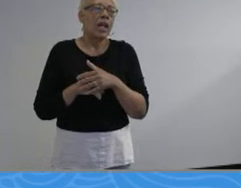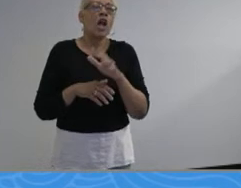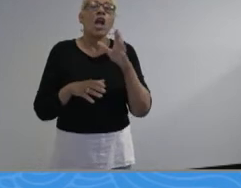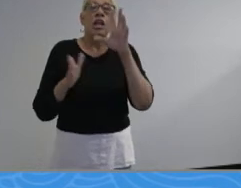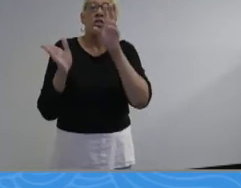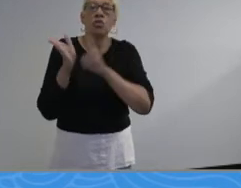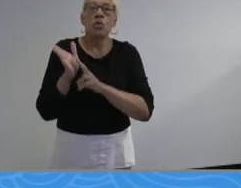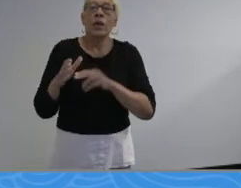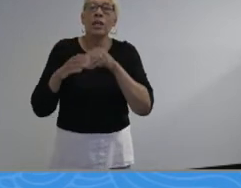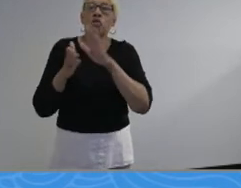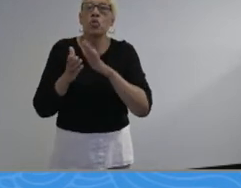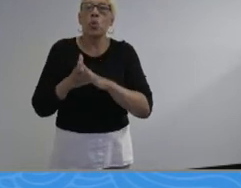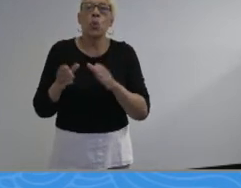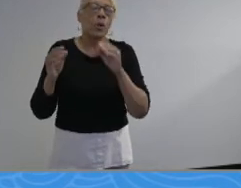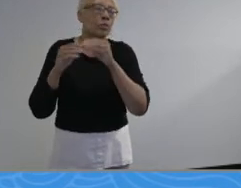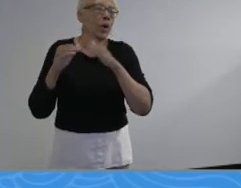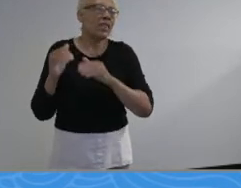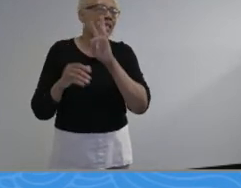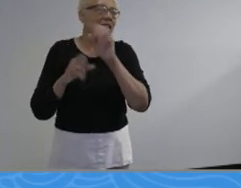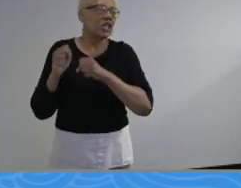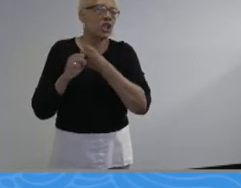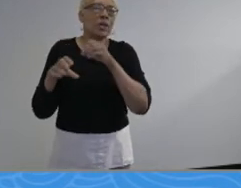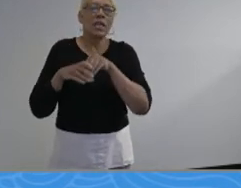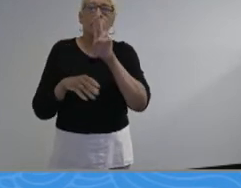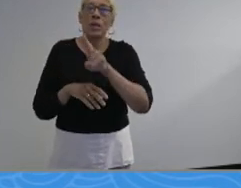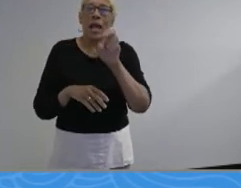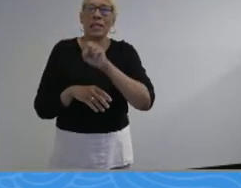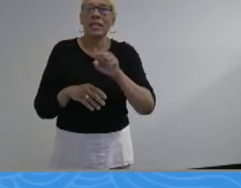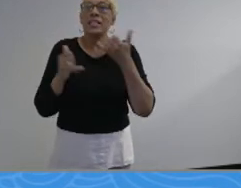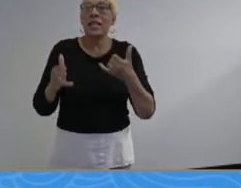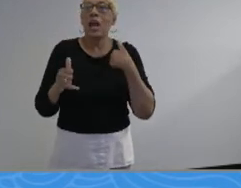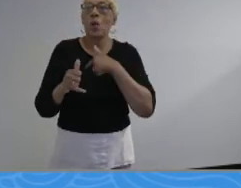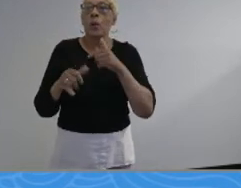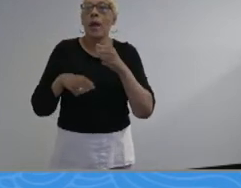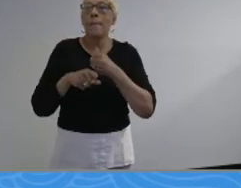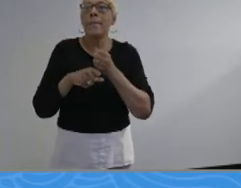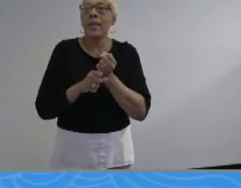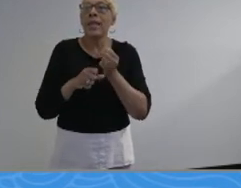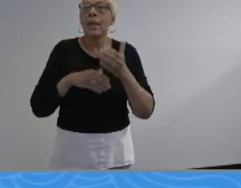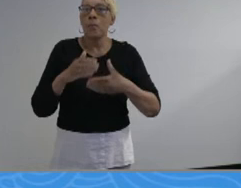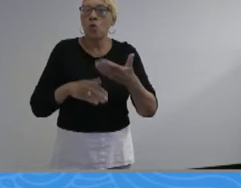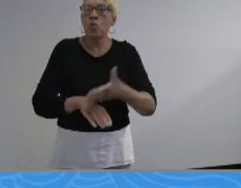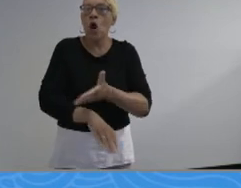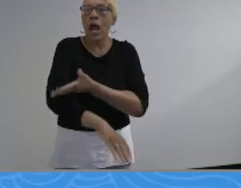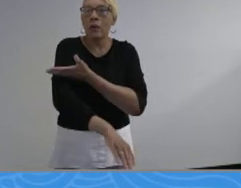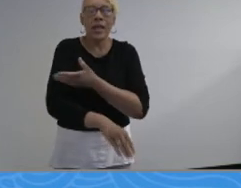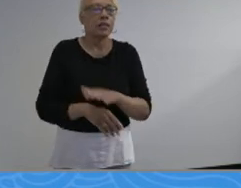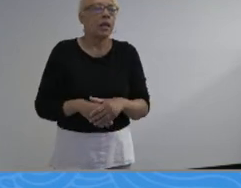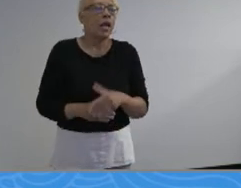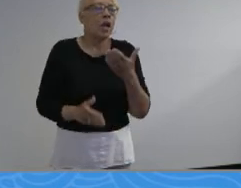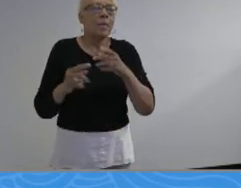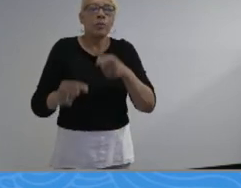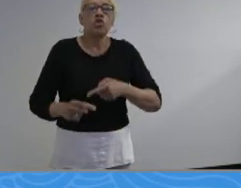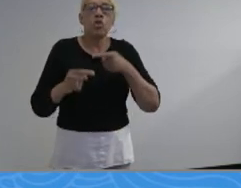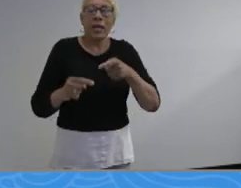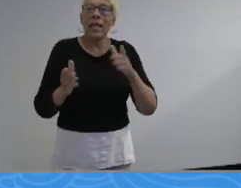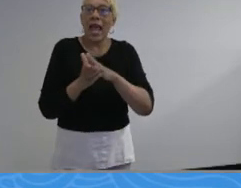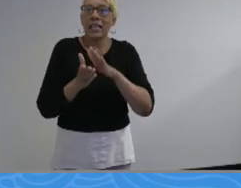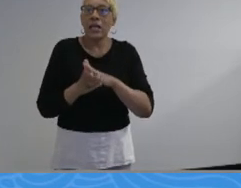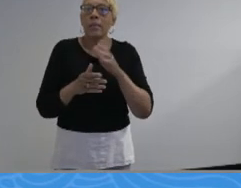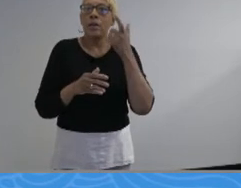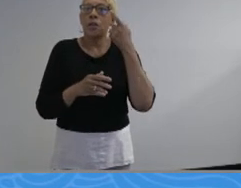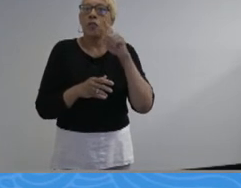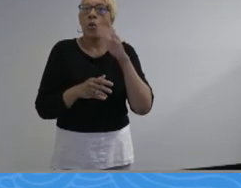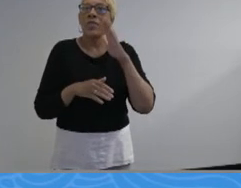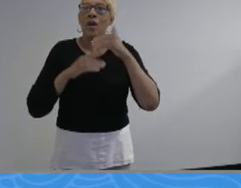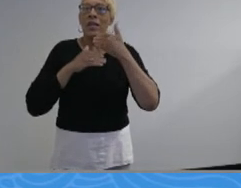than 6 years, who are not making progress towards English proficiency, and who may be struggling academically due to their